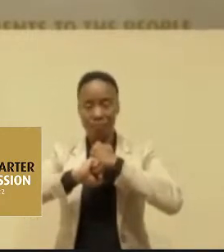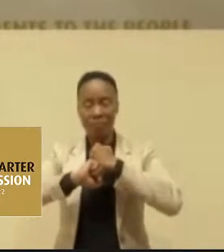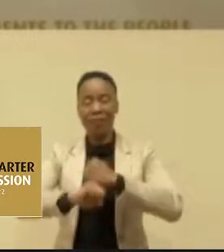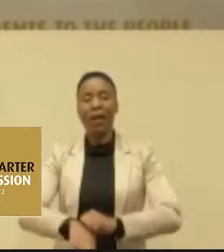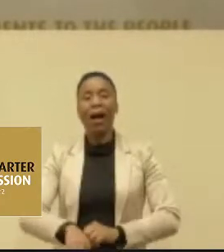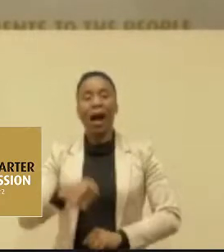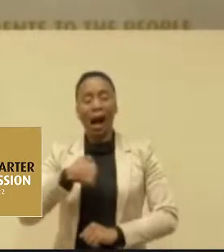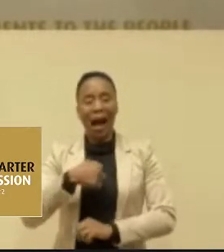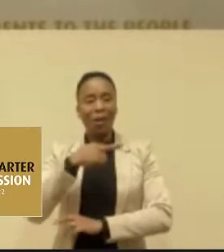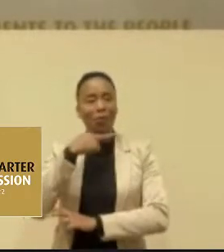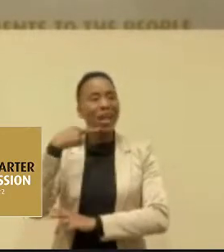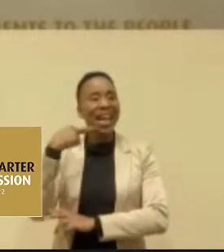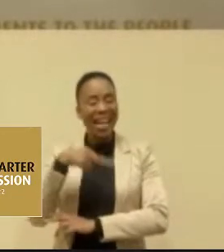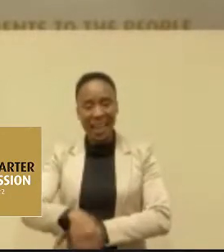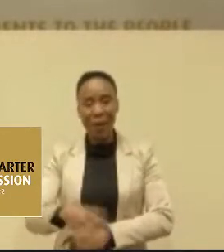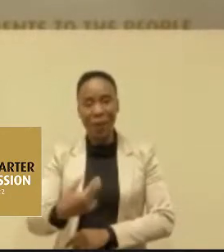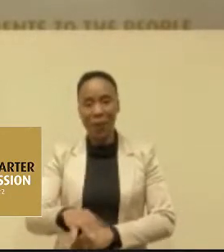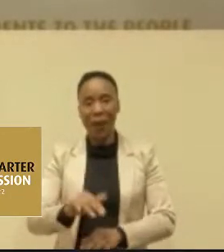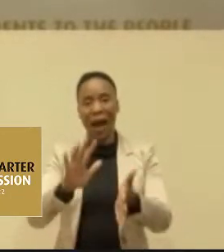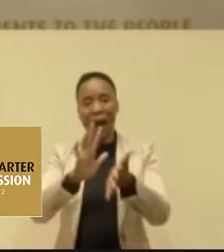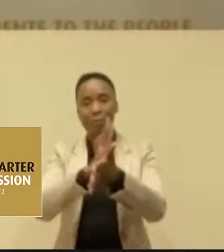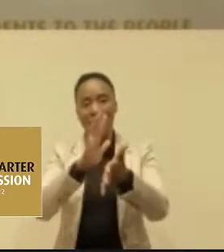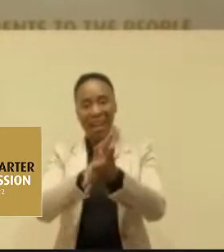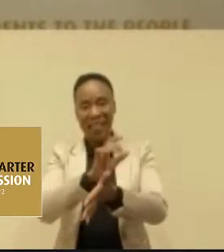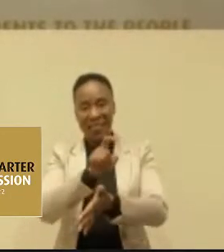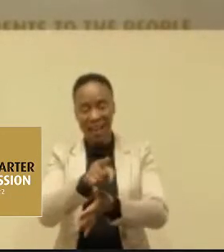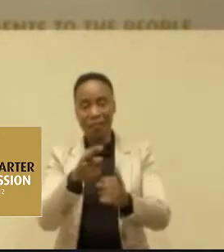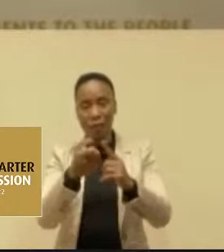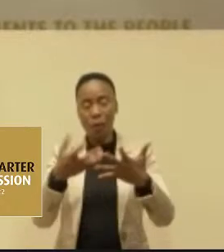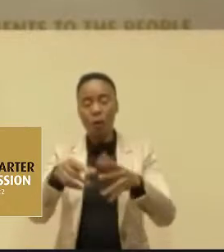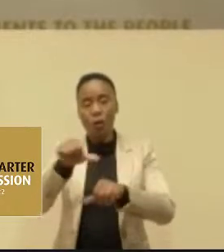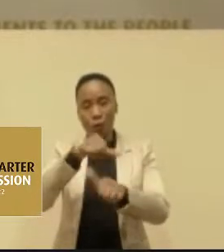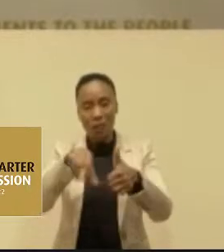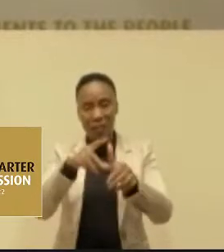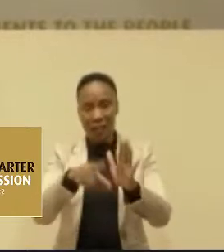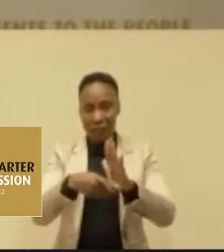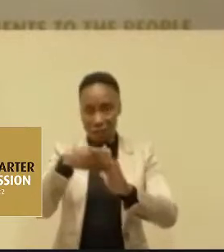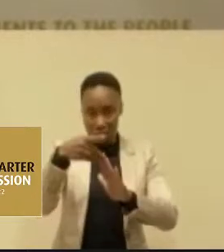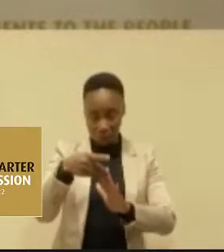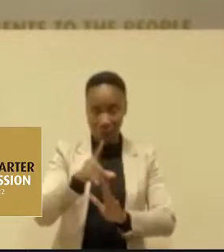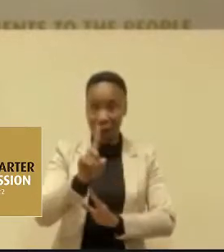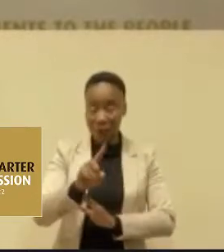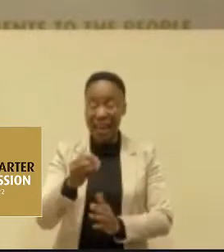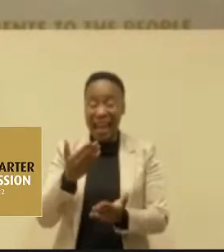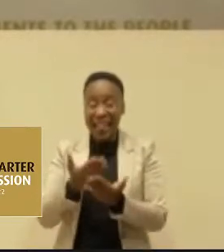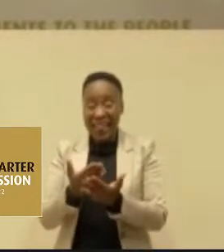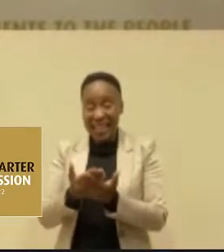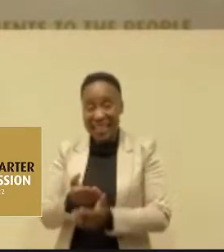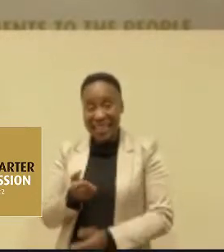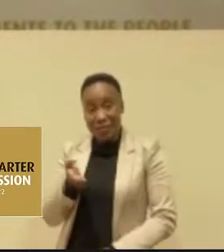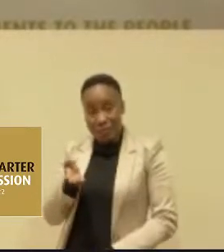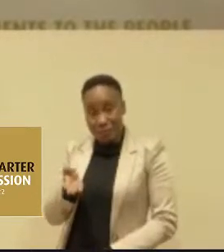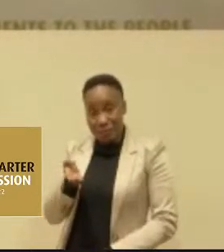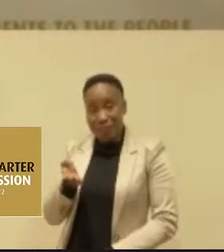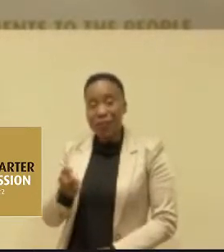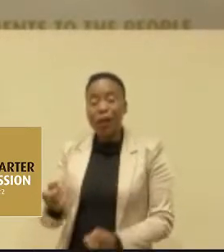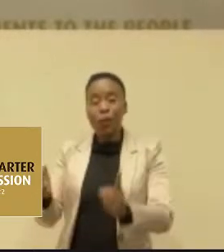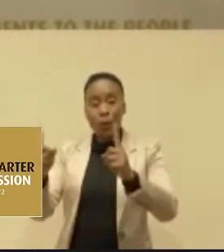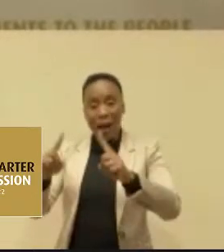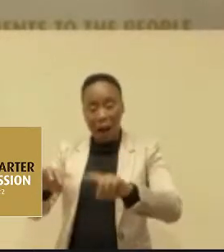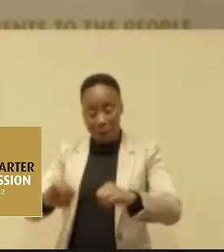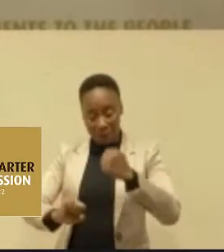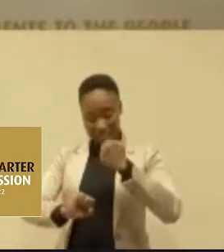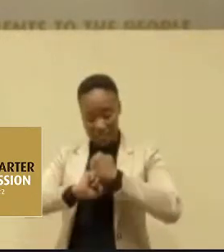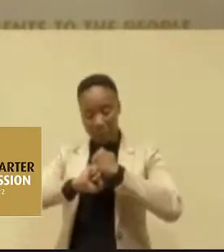really appreciate that from social development that at least you are here to come and and